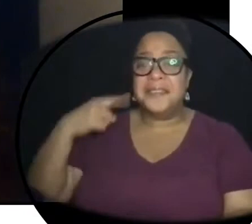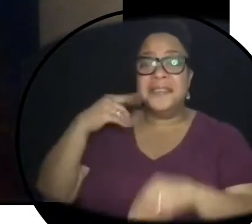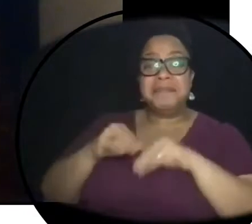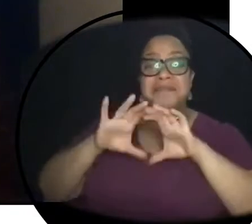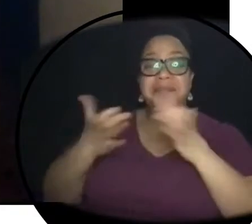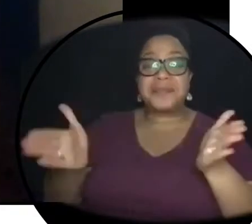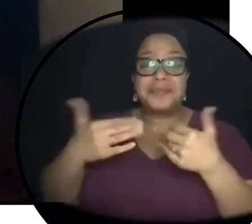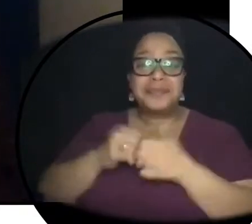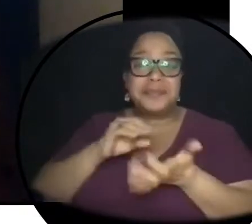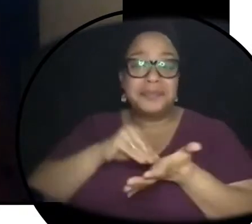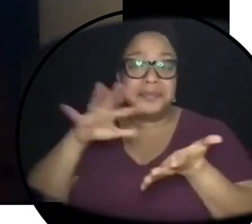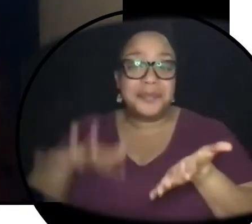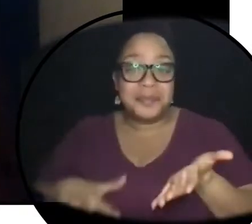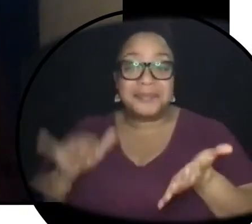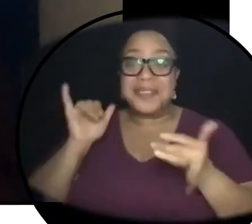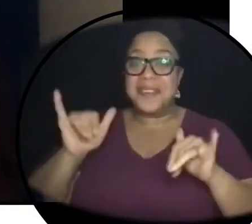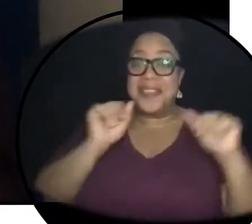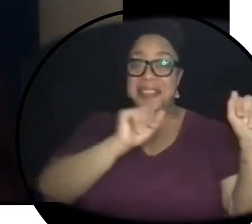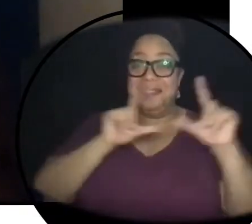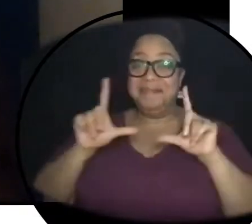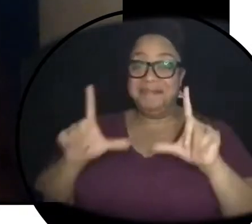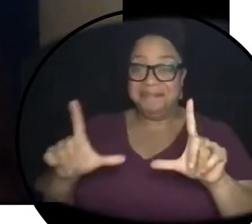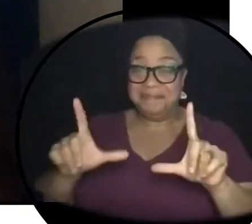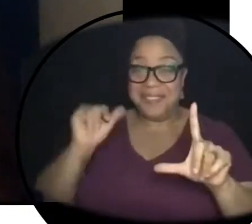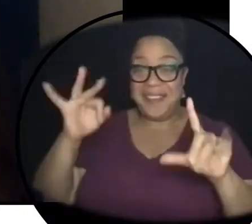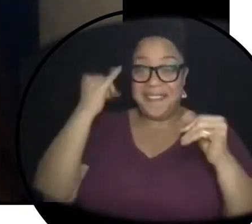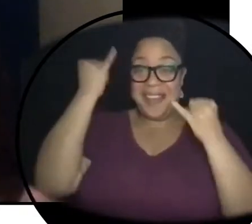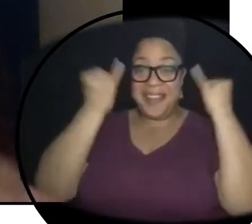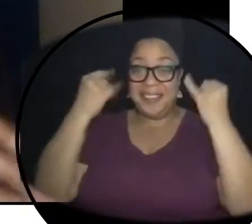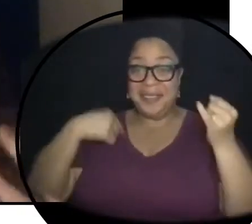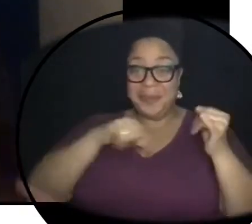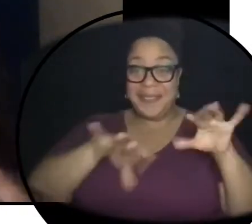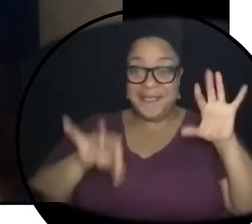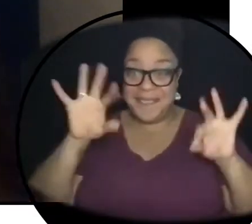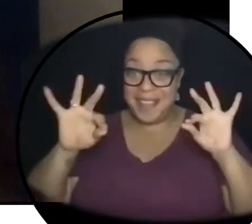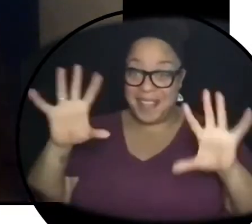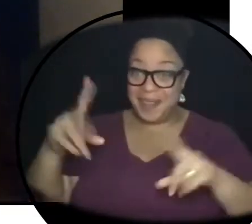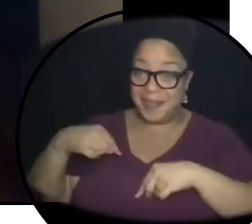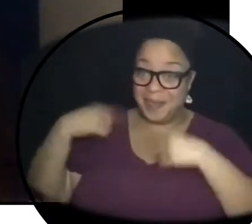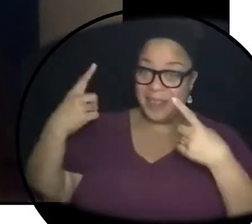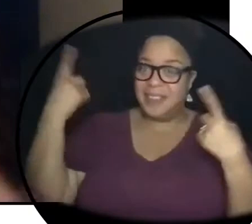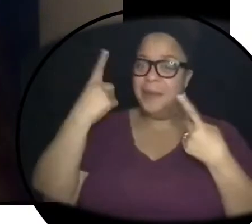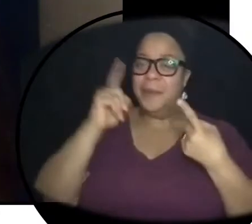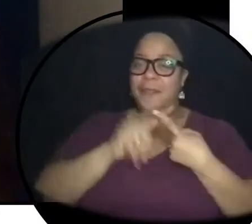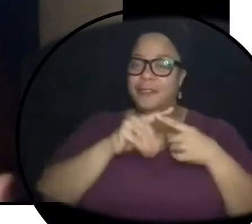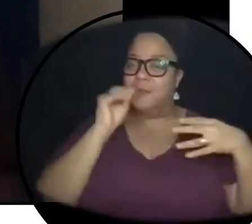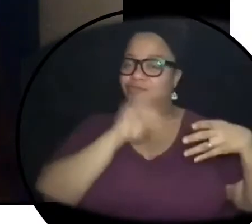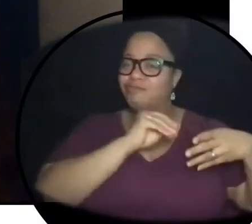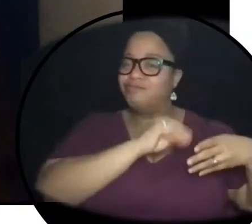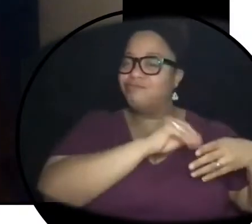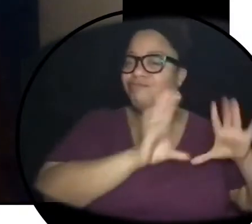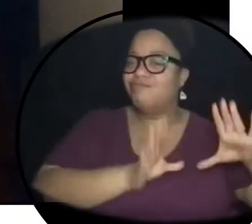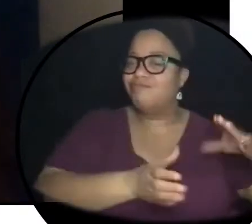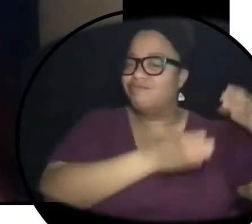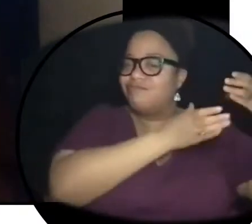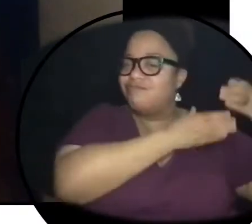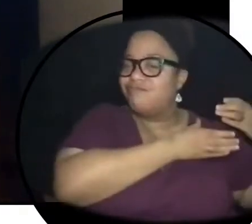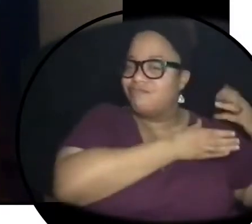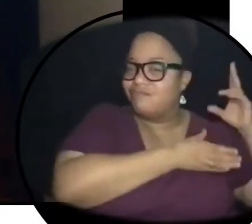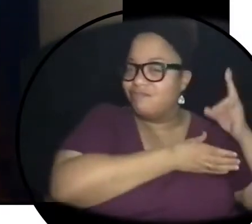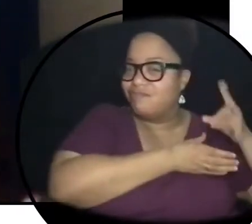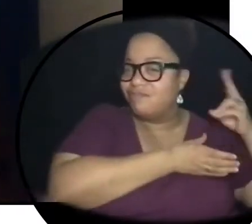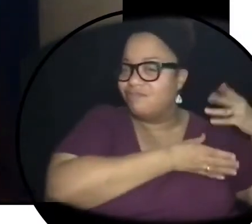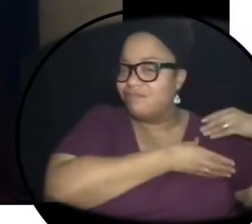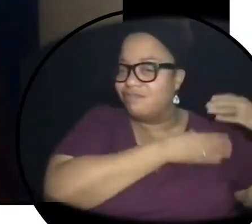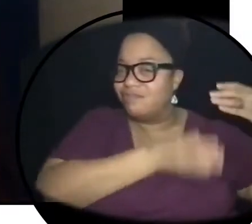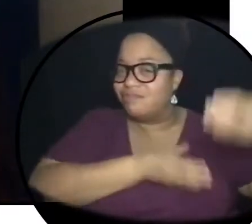each other. This is why we're here as a group, and this is not an individual lecture, because we know that we learn from each other and we learn from